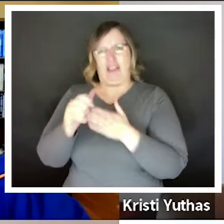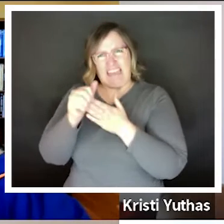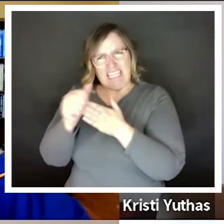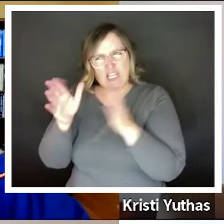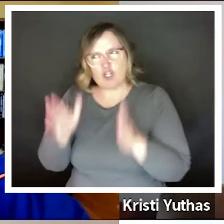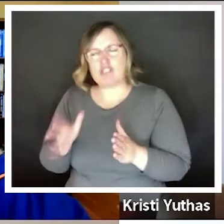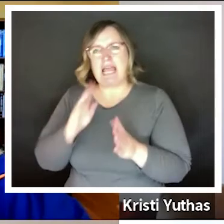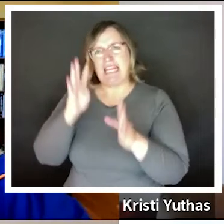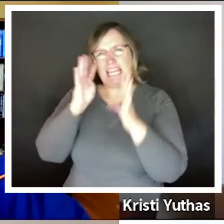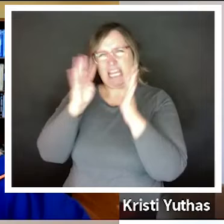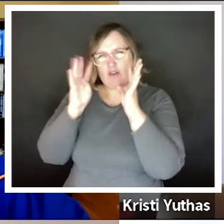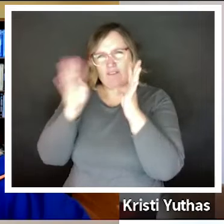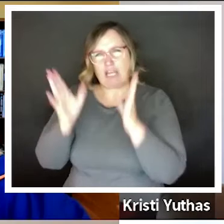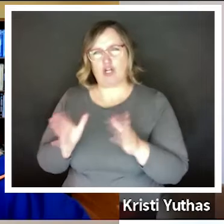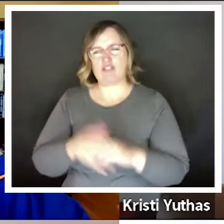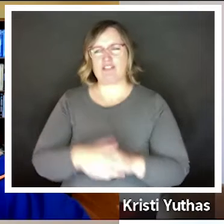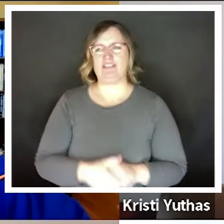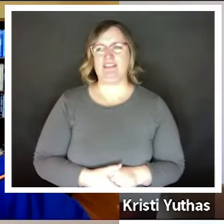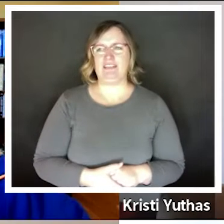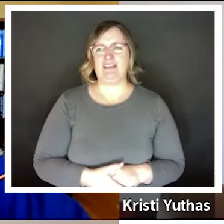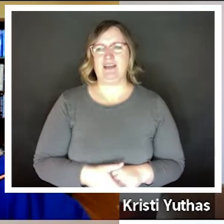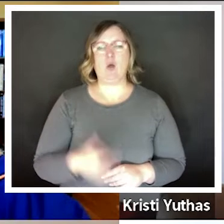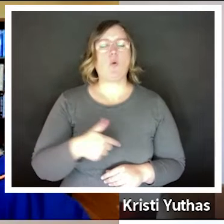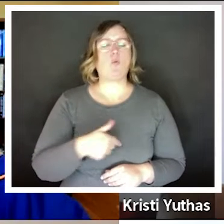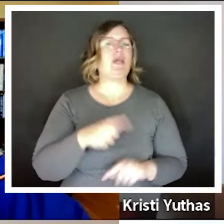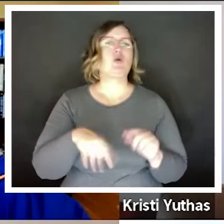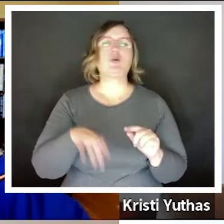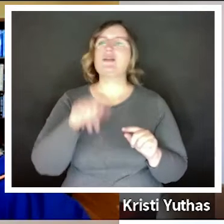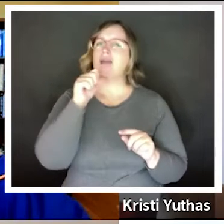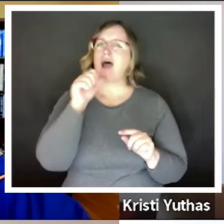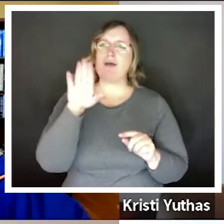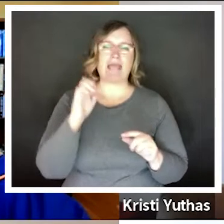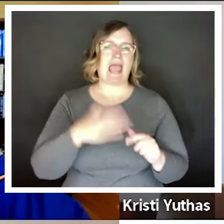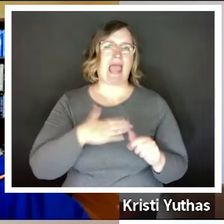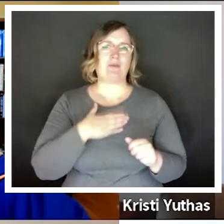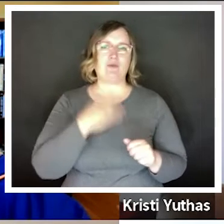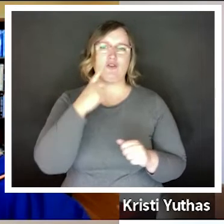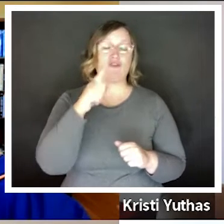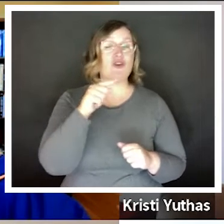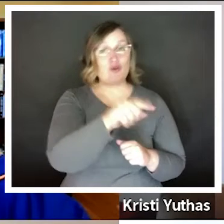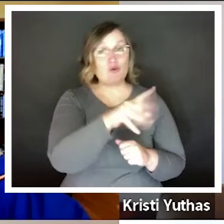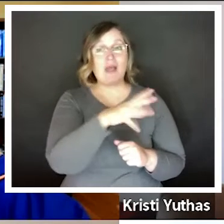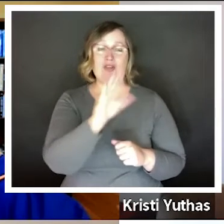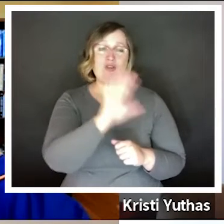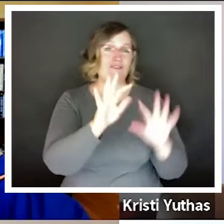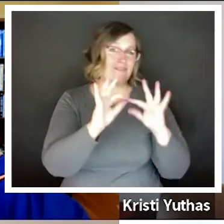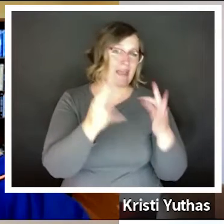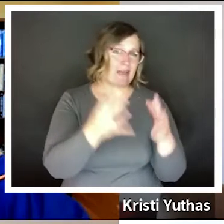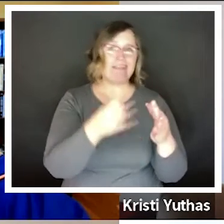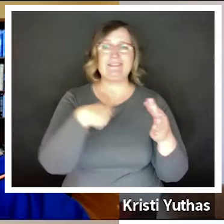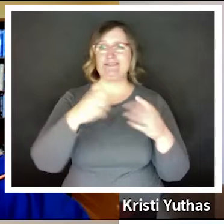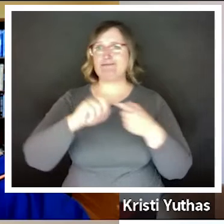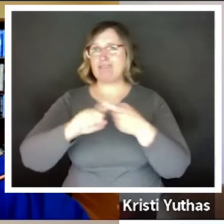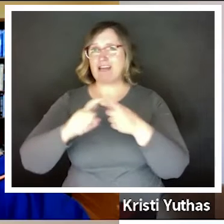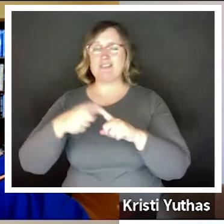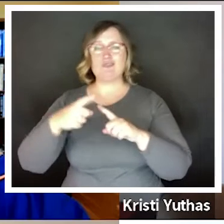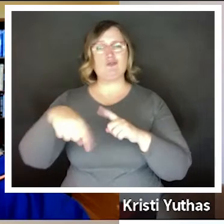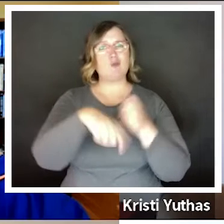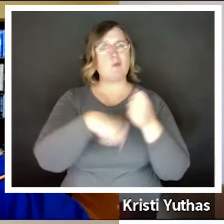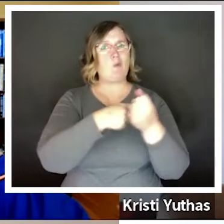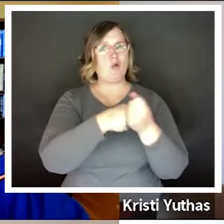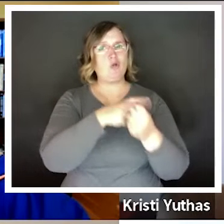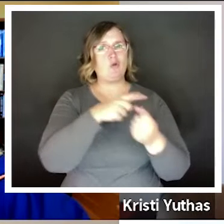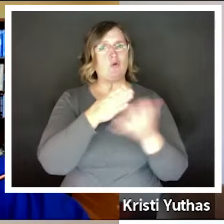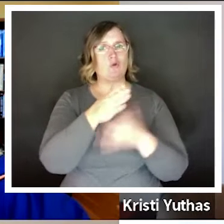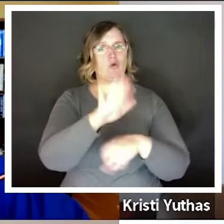and innovators. We could not be happier for you and your remarkable families, friends who have supported you throughout your